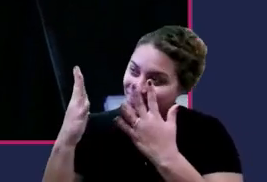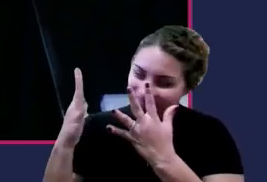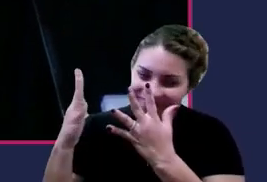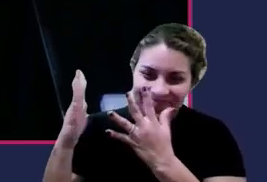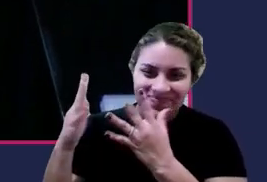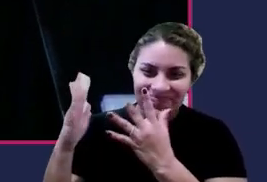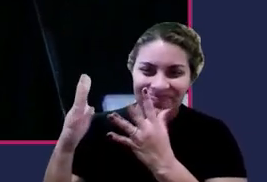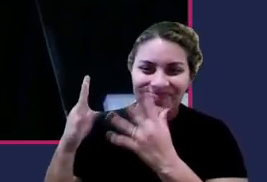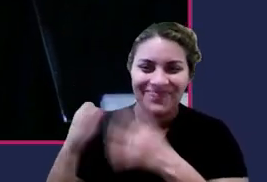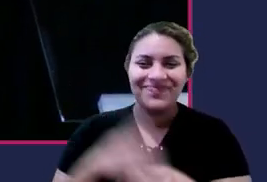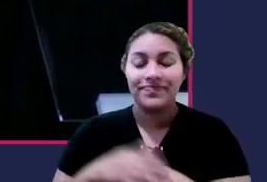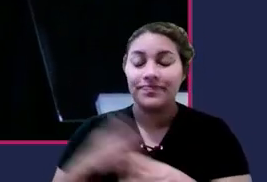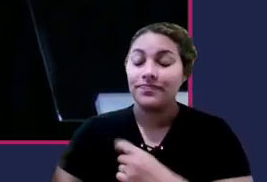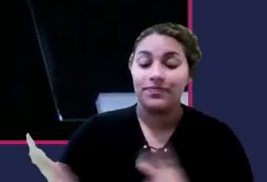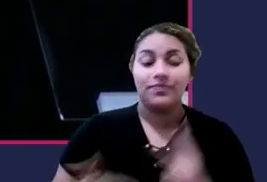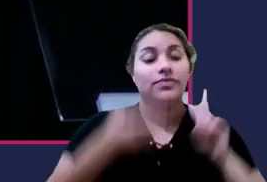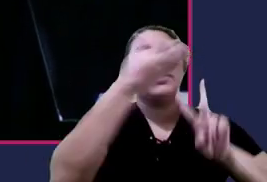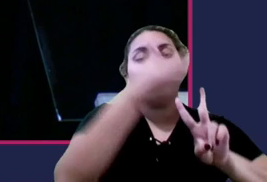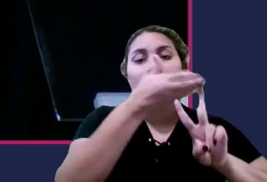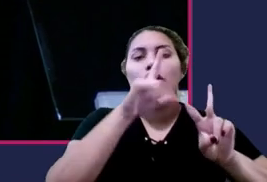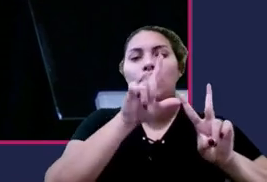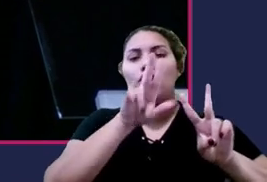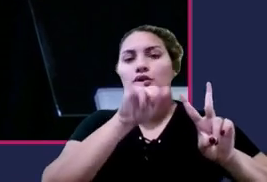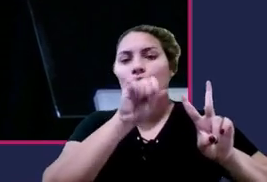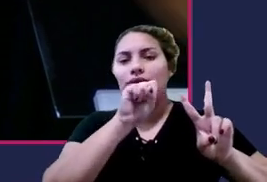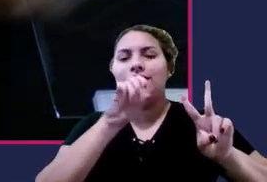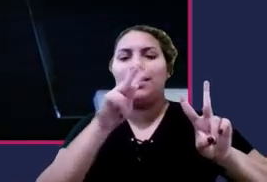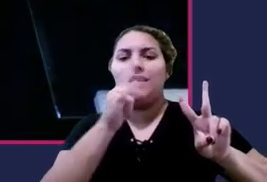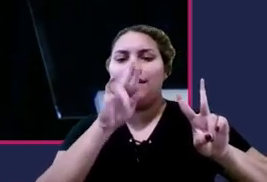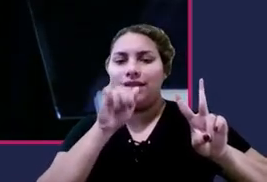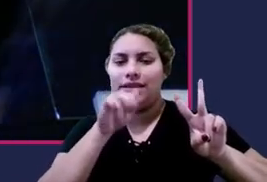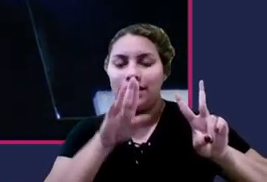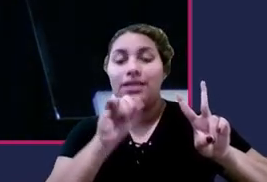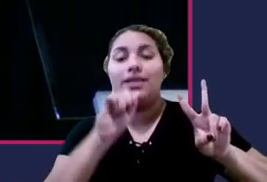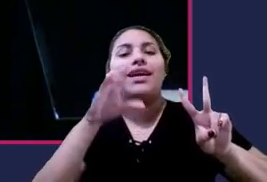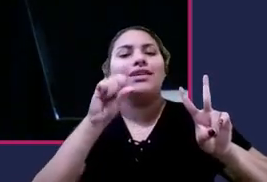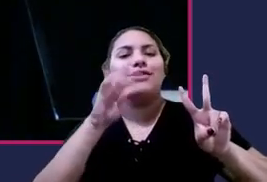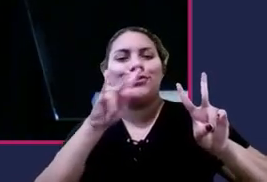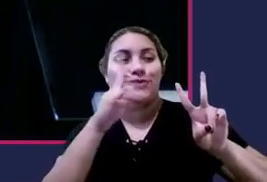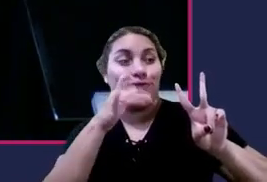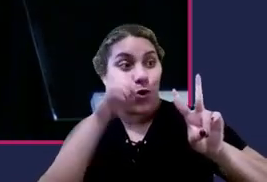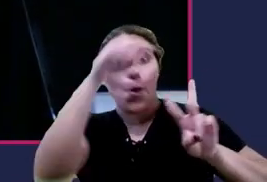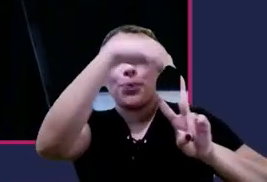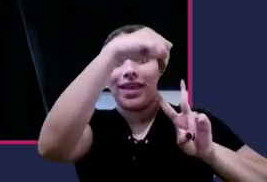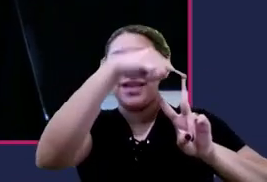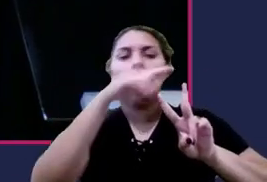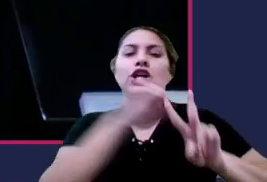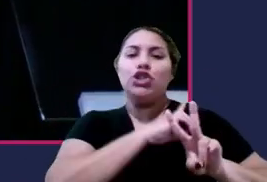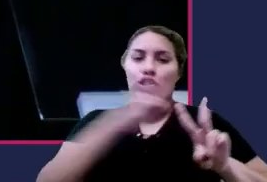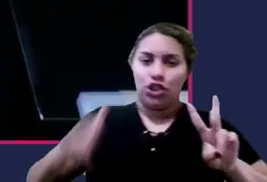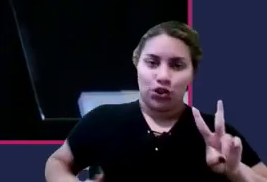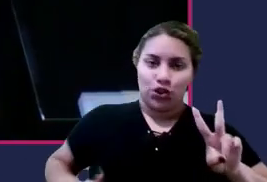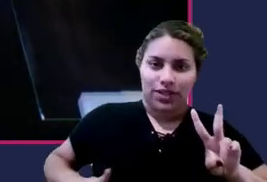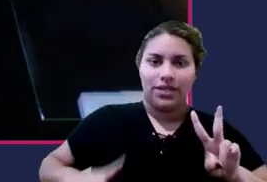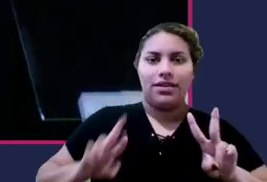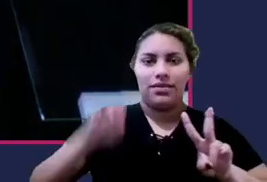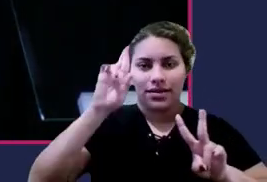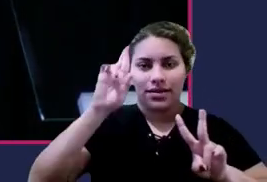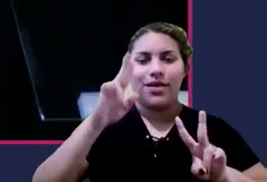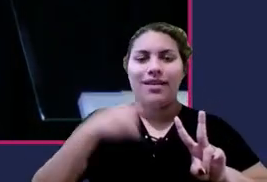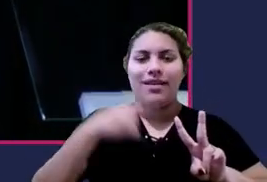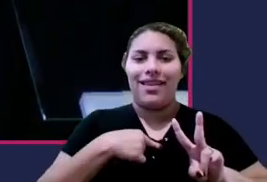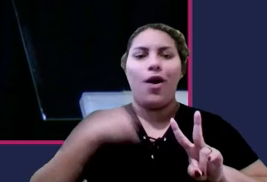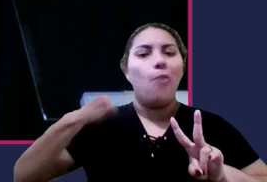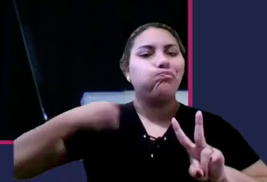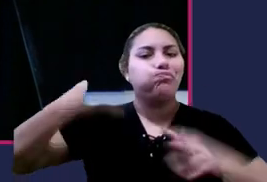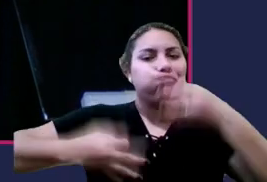applause. And also Mr. Luis Henrique Castilho, the Director of Communications, Government Relations and